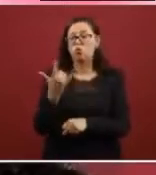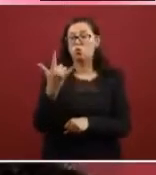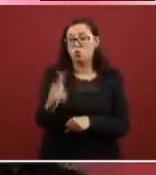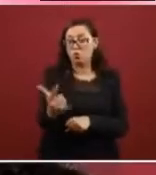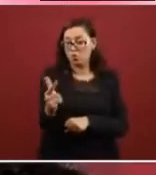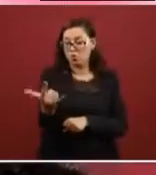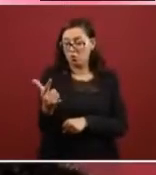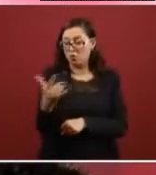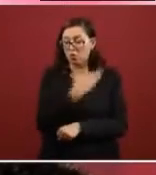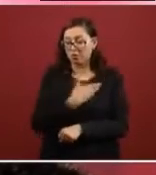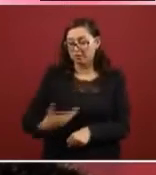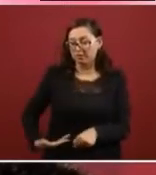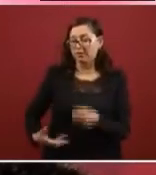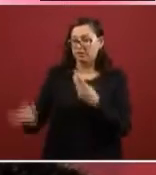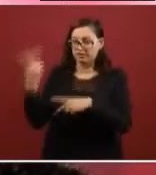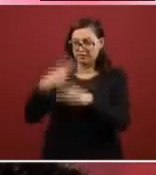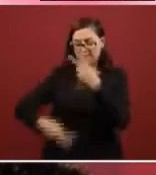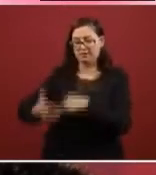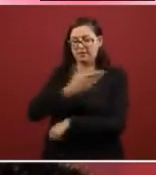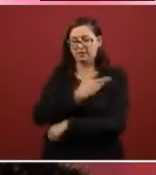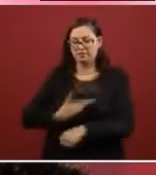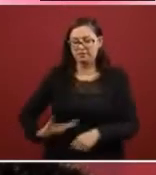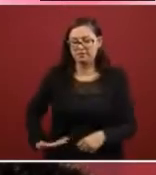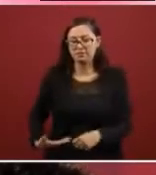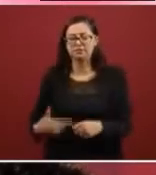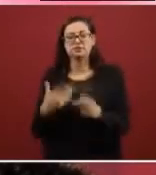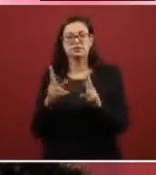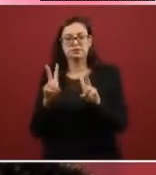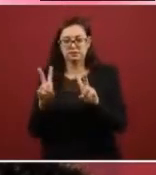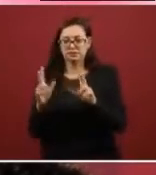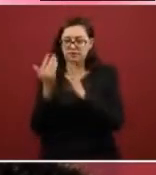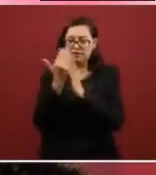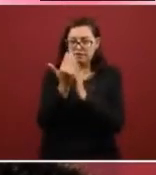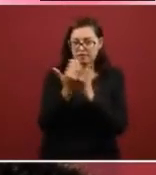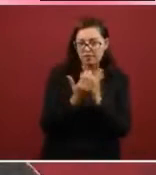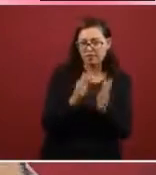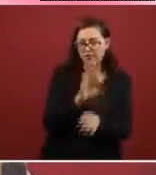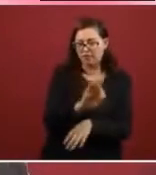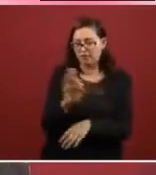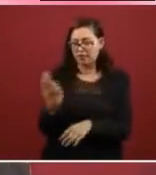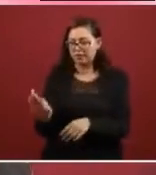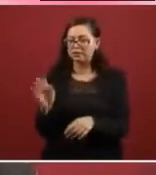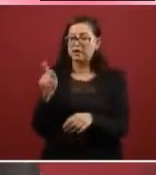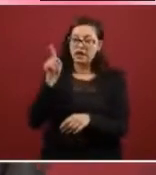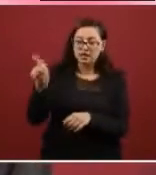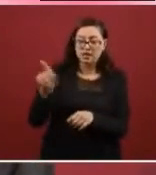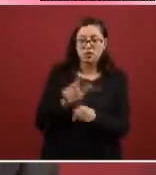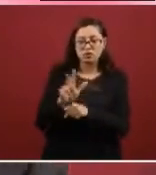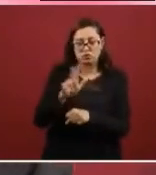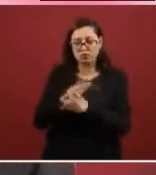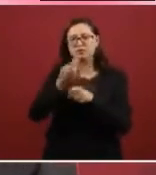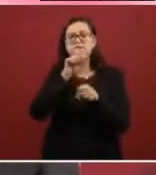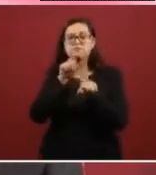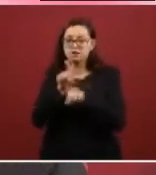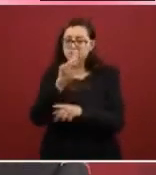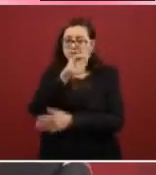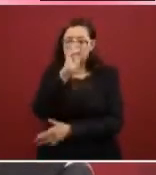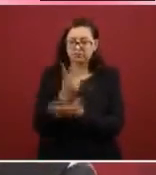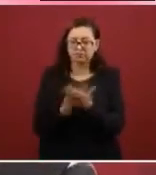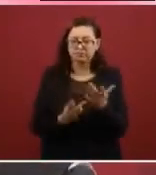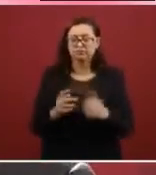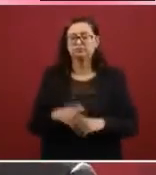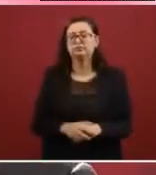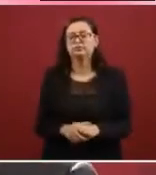the programs planting life in El Salvador. And so we're trying to figure out the agendas so that we could initiate the program